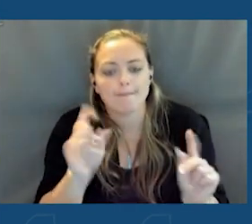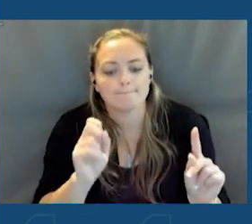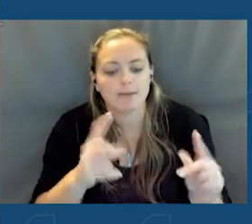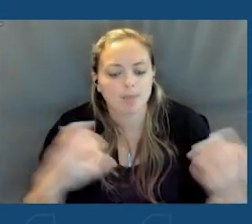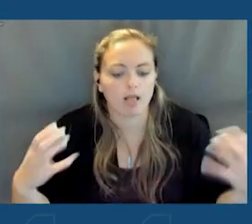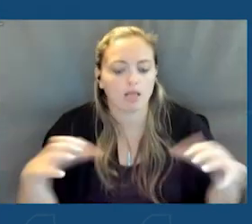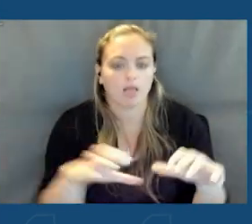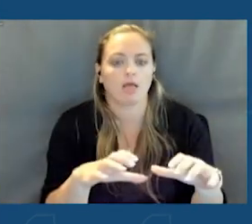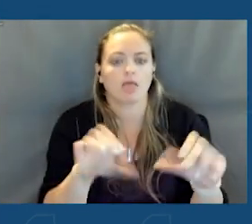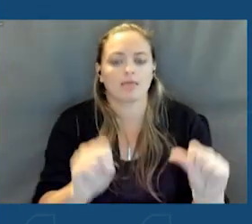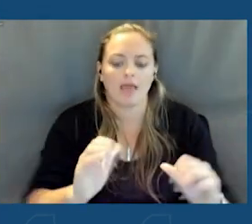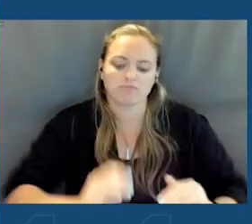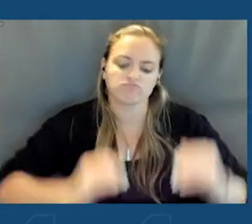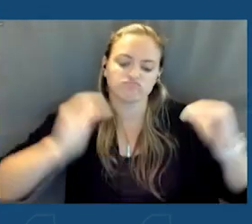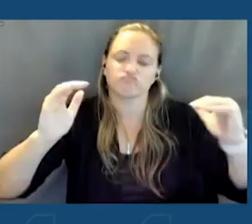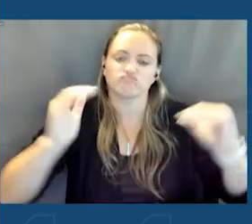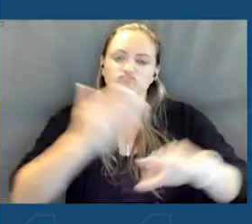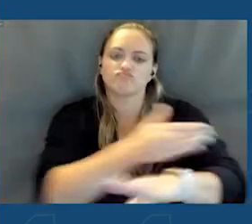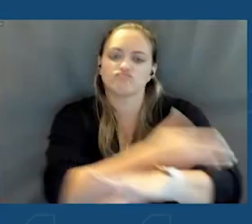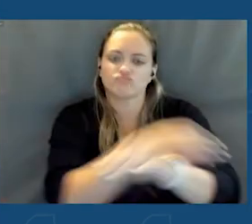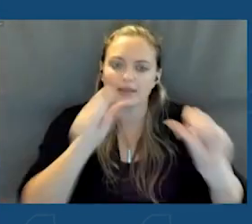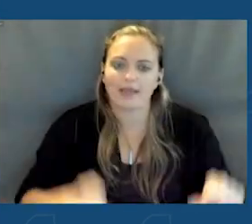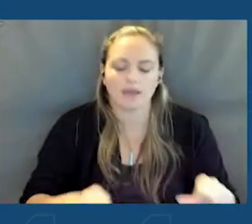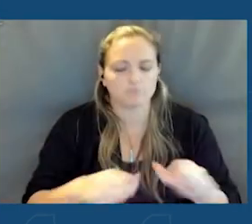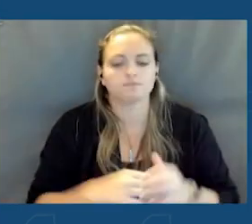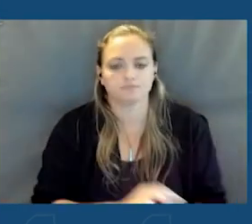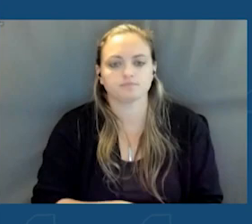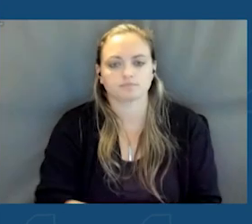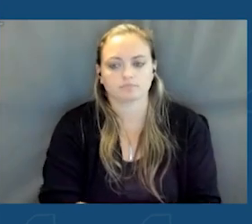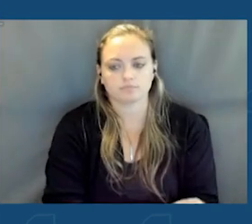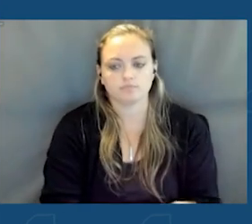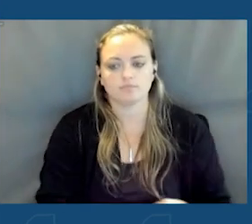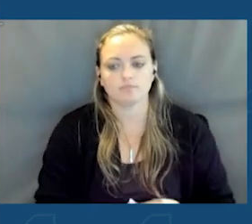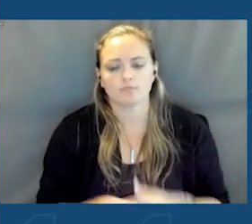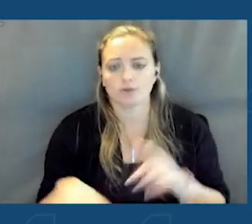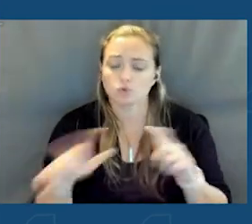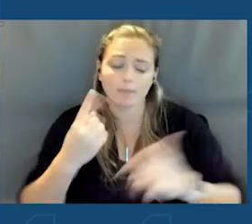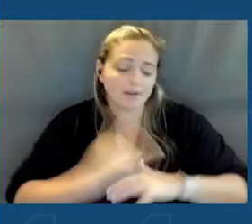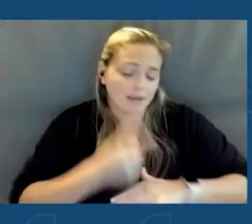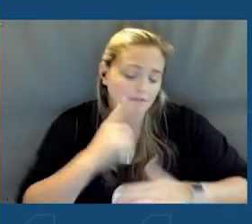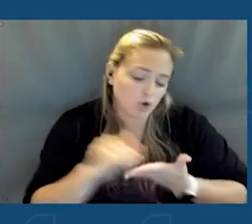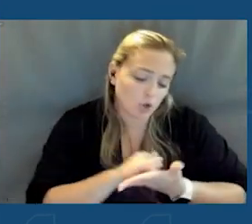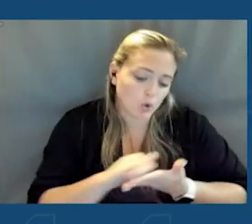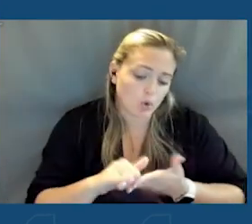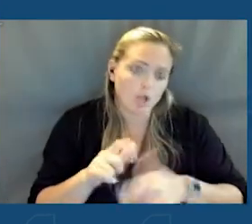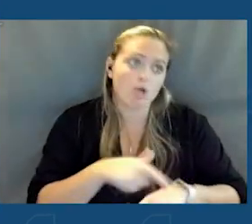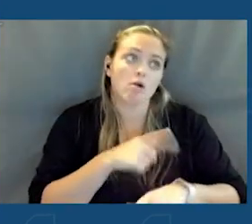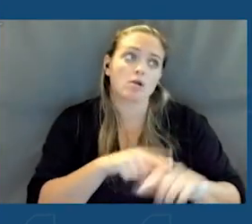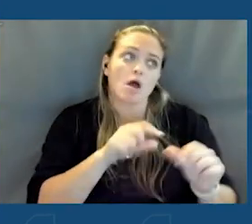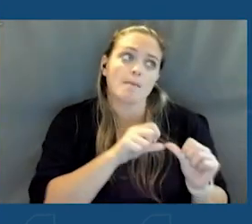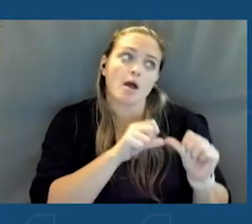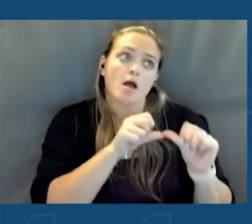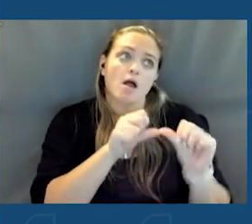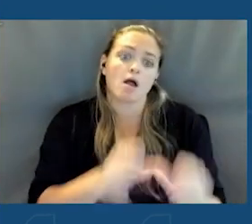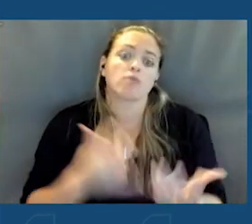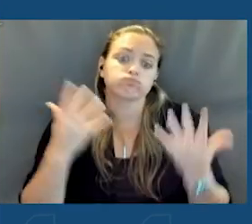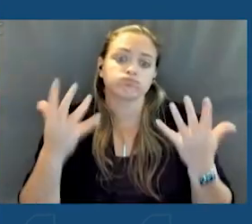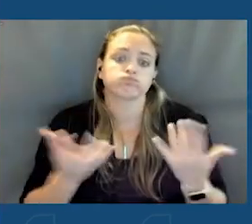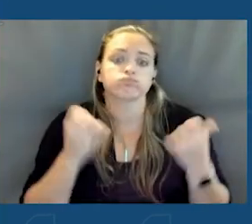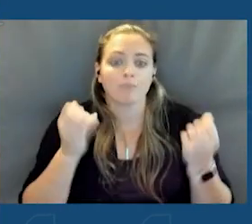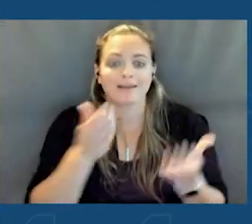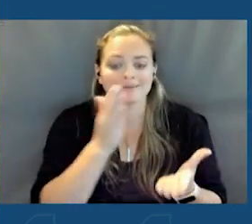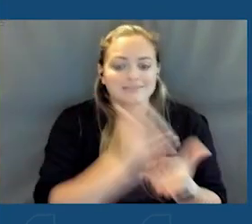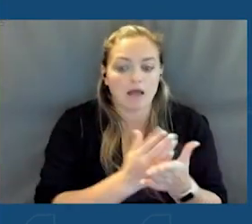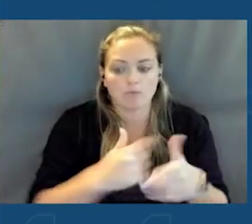can rise up in a powerful, powerful way. So this is a big day for New York. Long time in coming. There's been a lot of stops and starts with